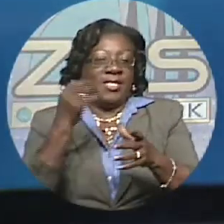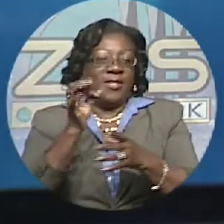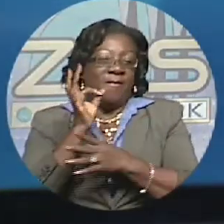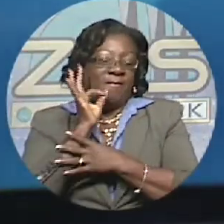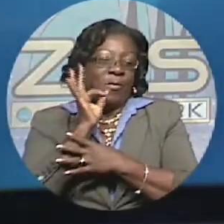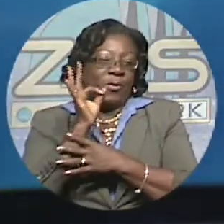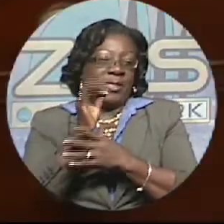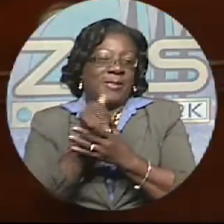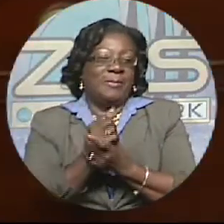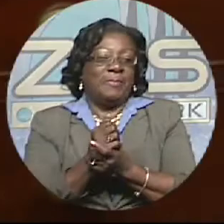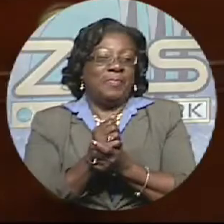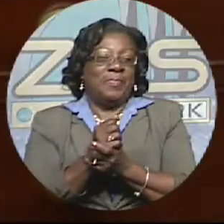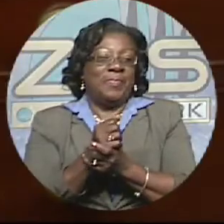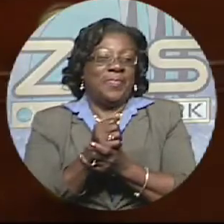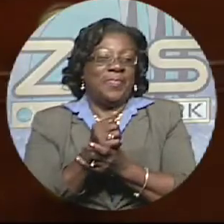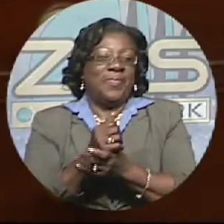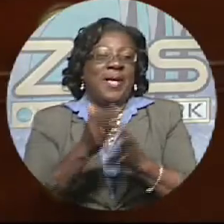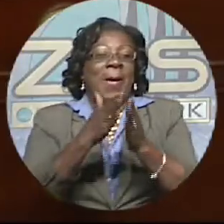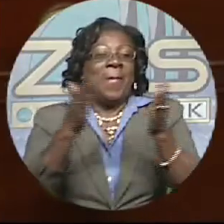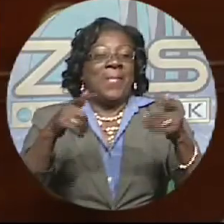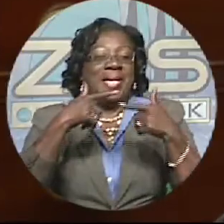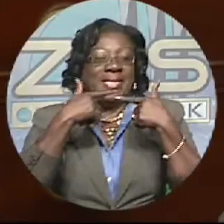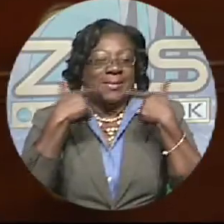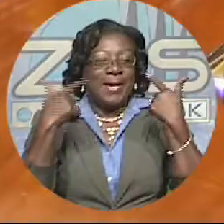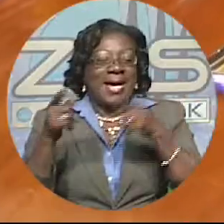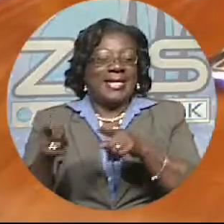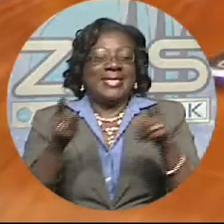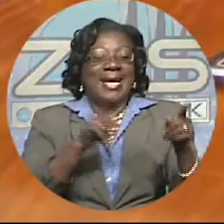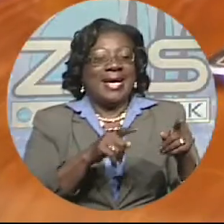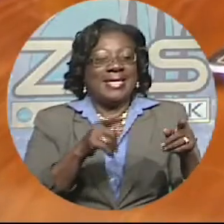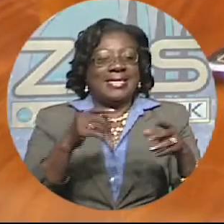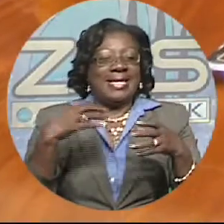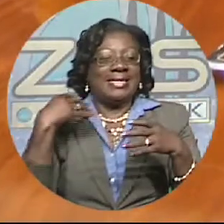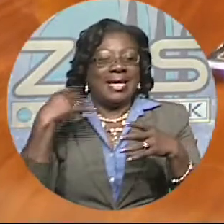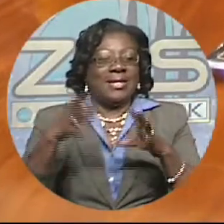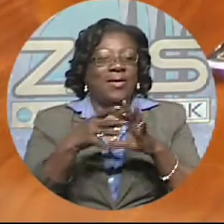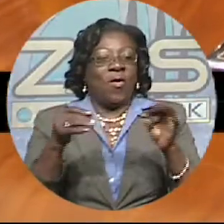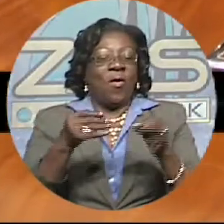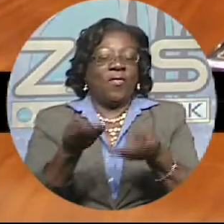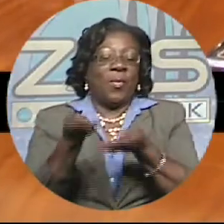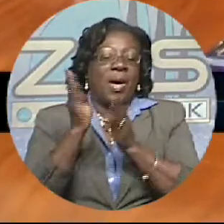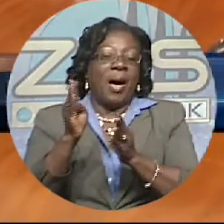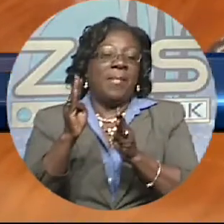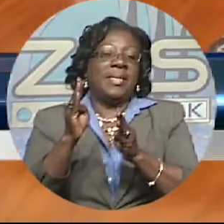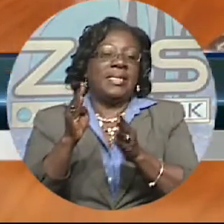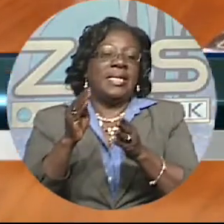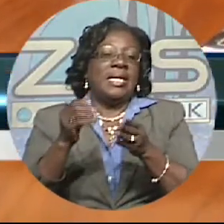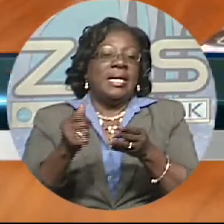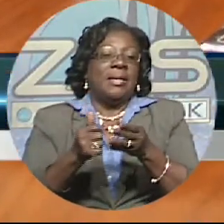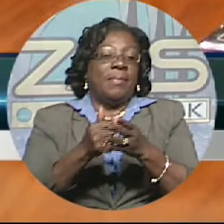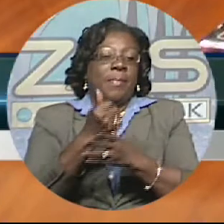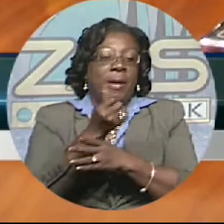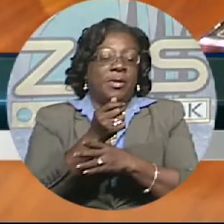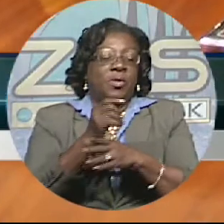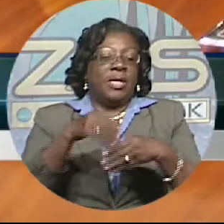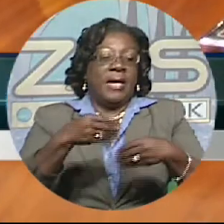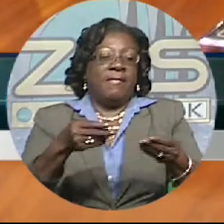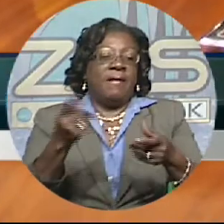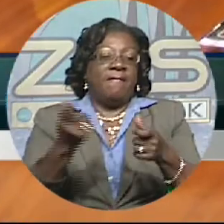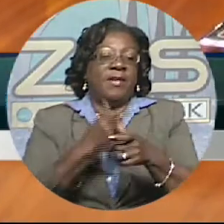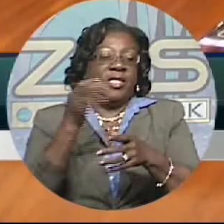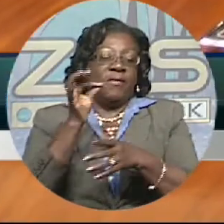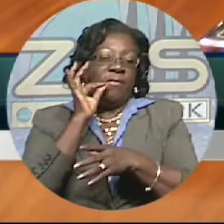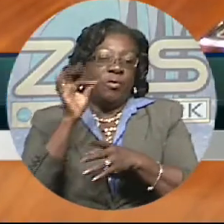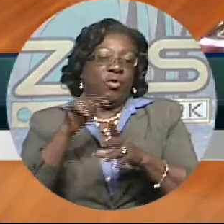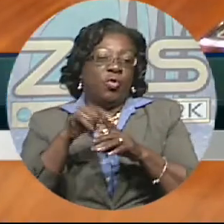Watson. Big smiles as executives of the Bahamas Agriculture and Marine Sciences Institute place the first fruits of their labor into